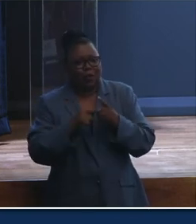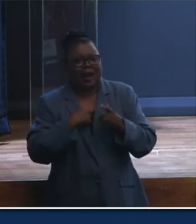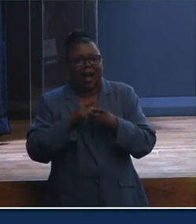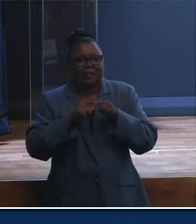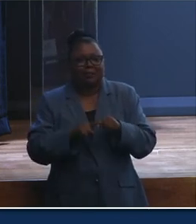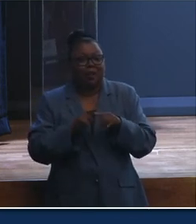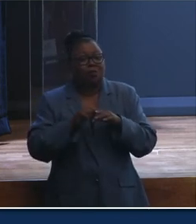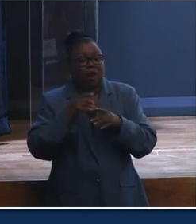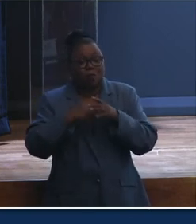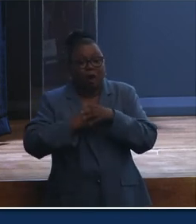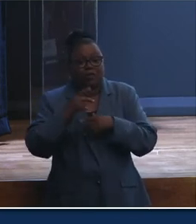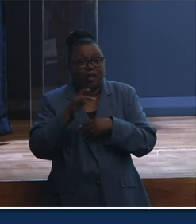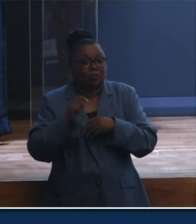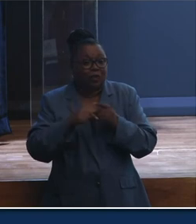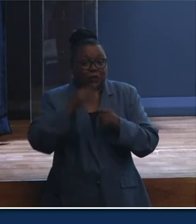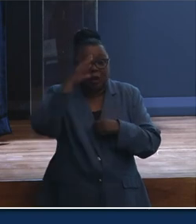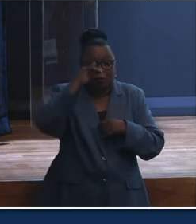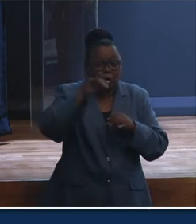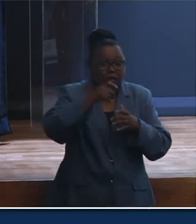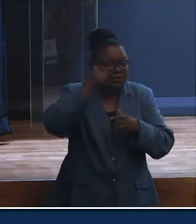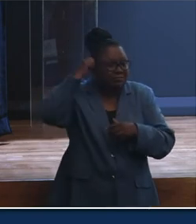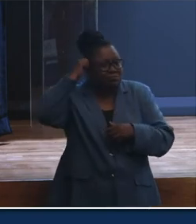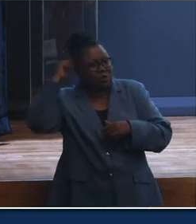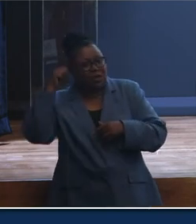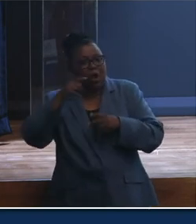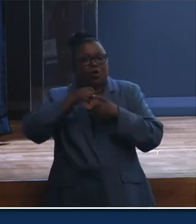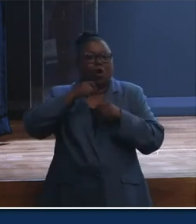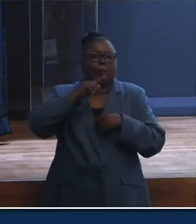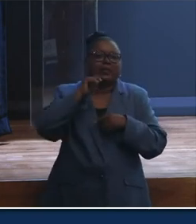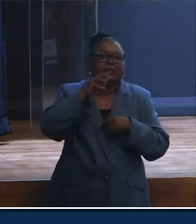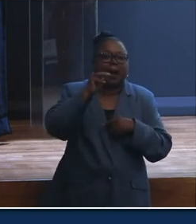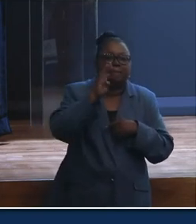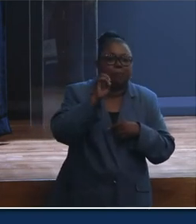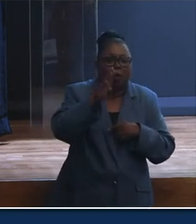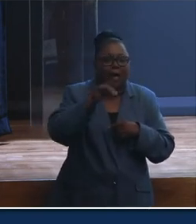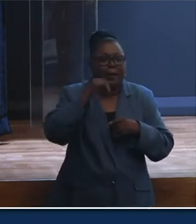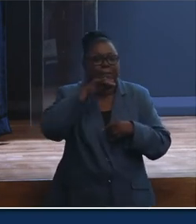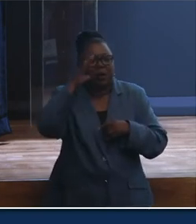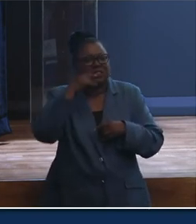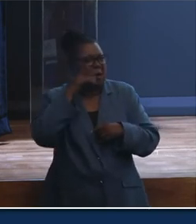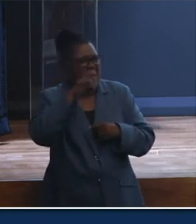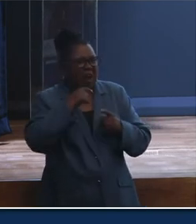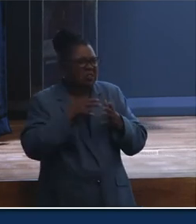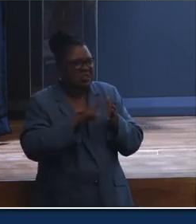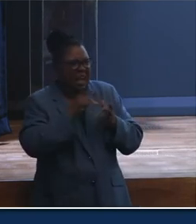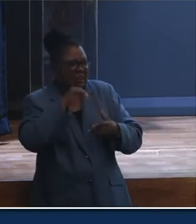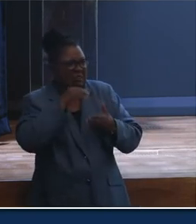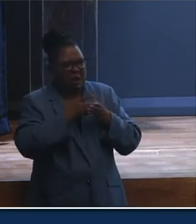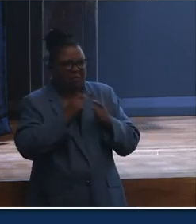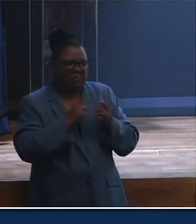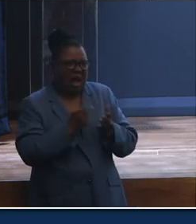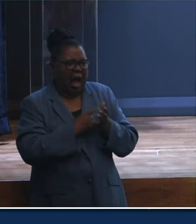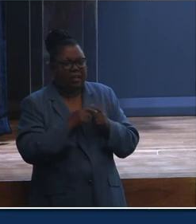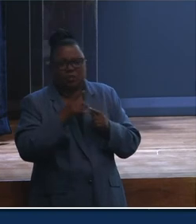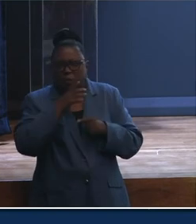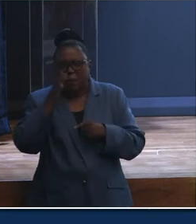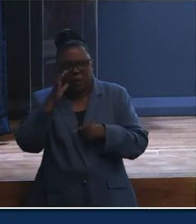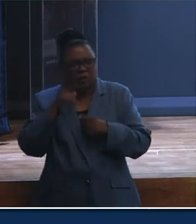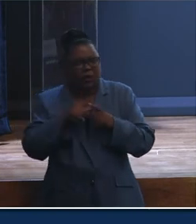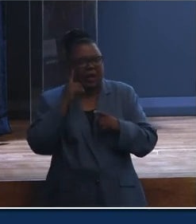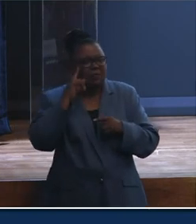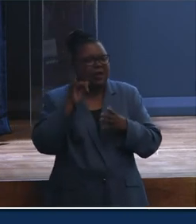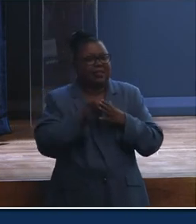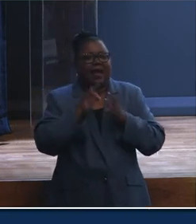leaned on when I walked out of the rink, or there were boys pulling my hair, calling me a tomboy, parents saying, why are you signing your daughter up for hockey, to my parents, when I'm hearing